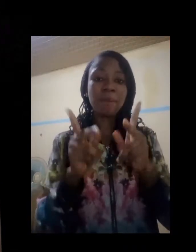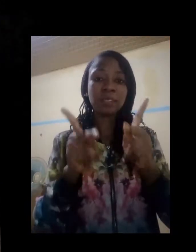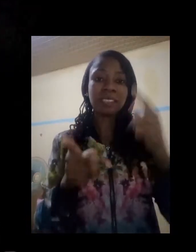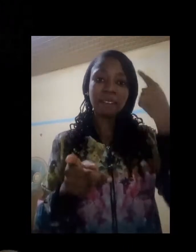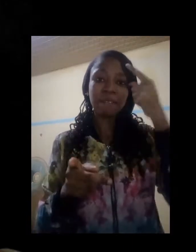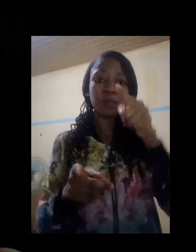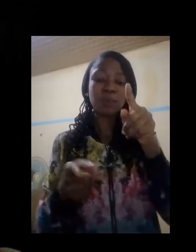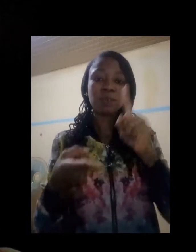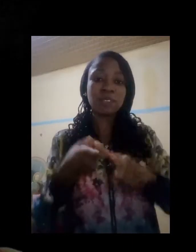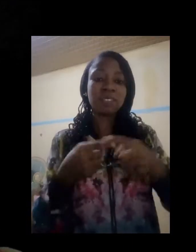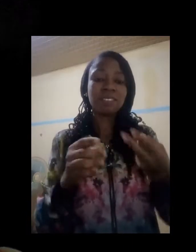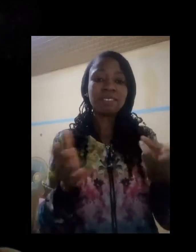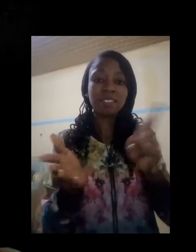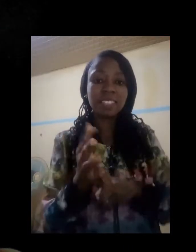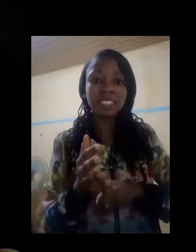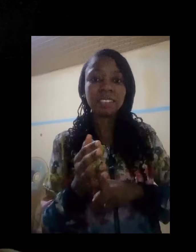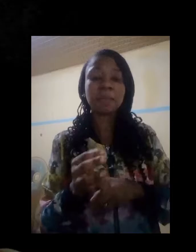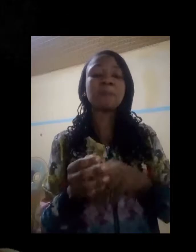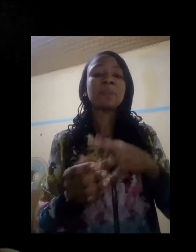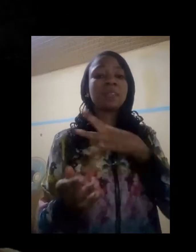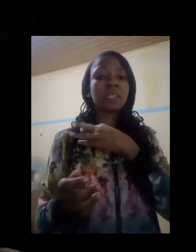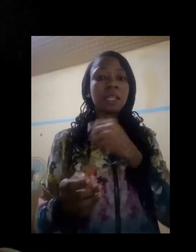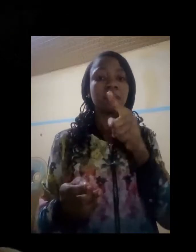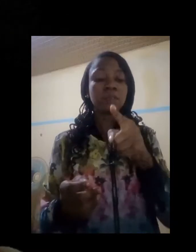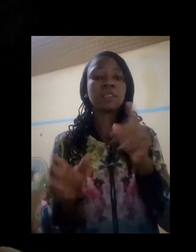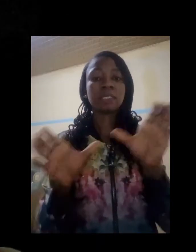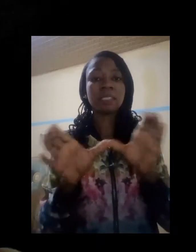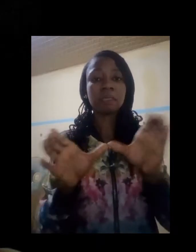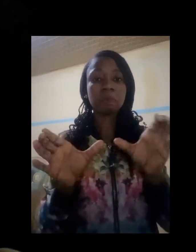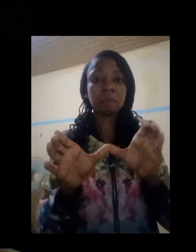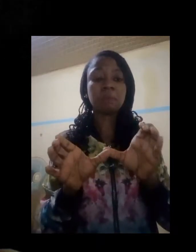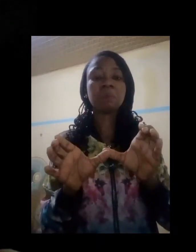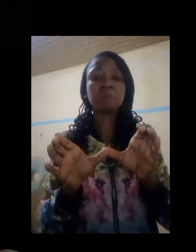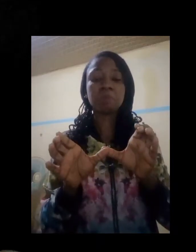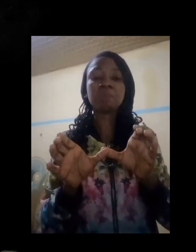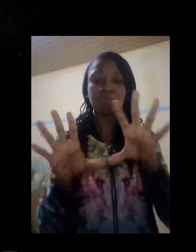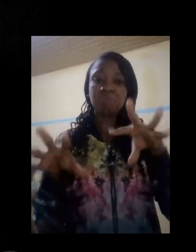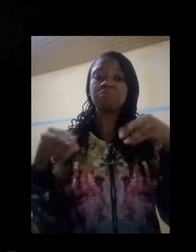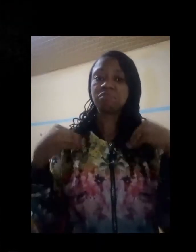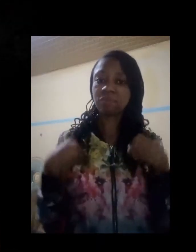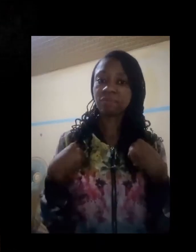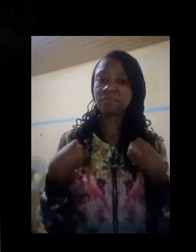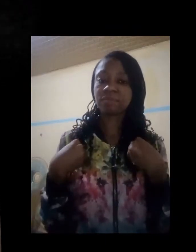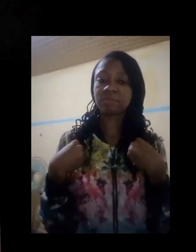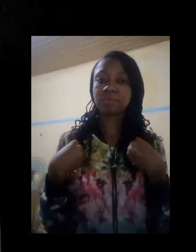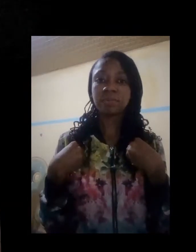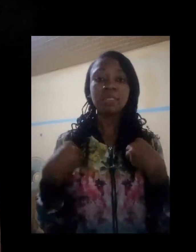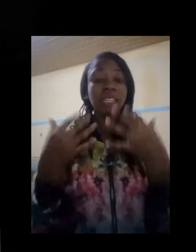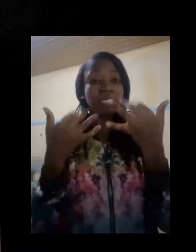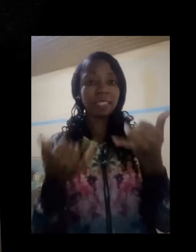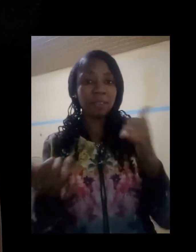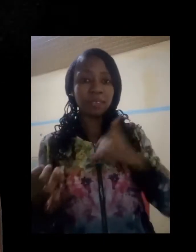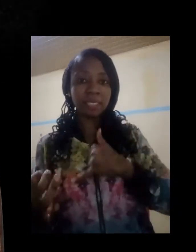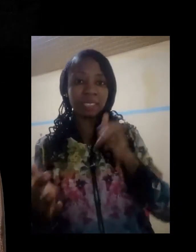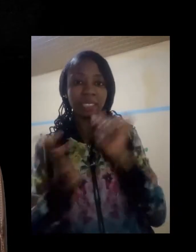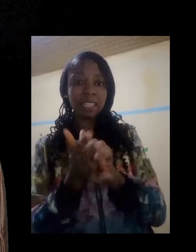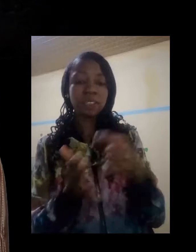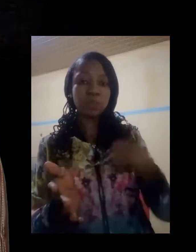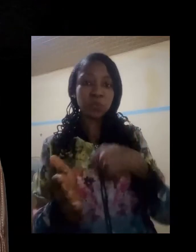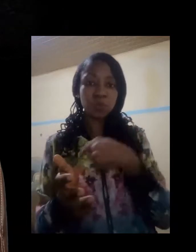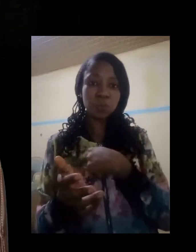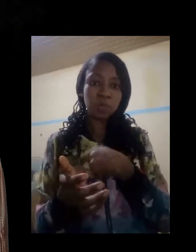to register and your certification is going to be recognized. And now that we have been affiliated